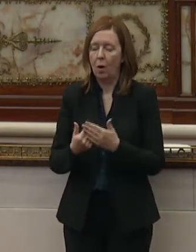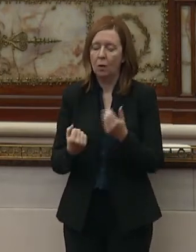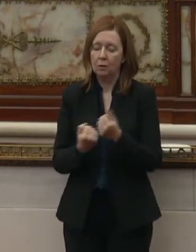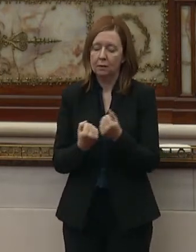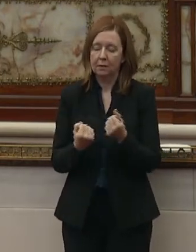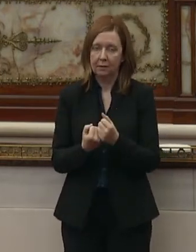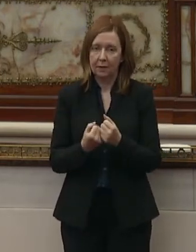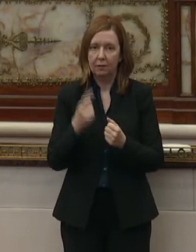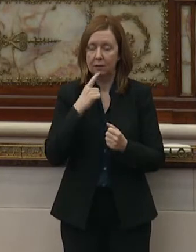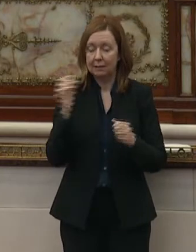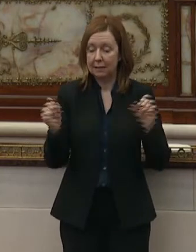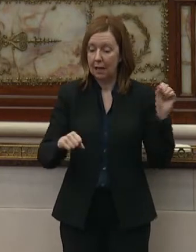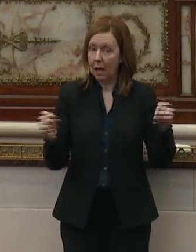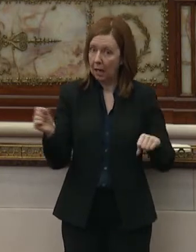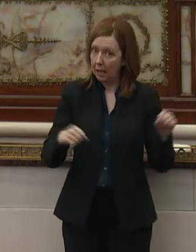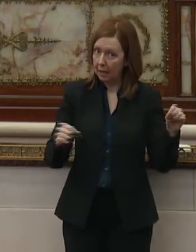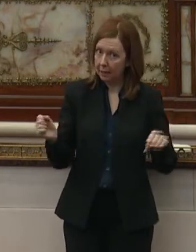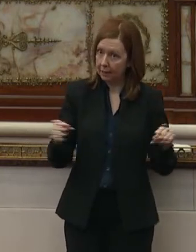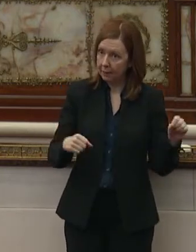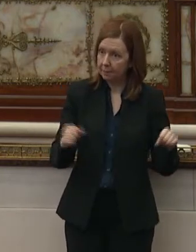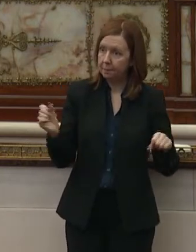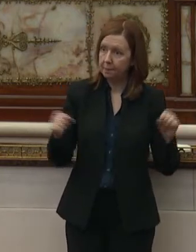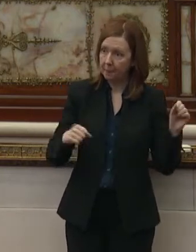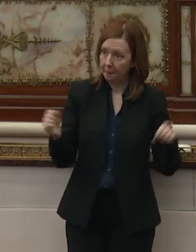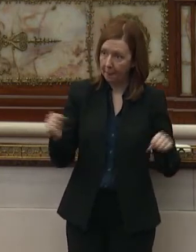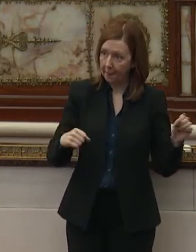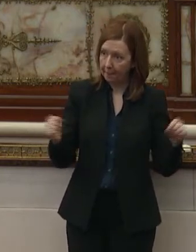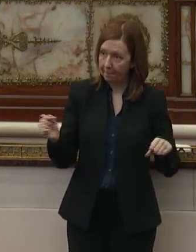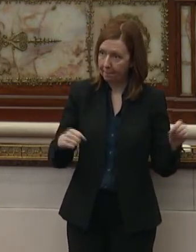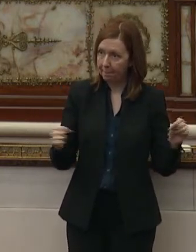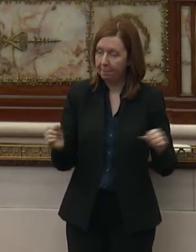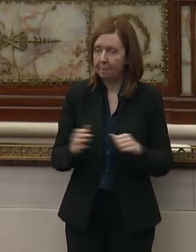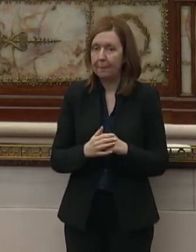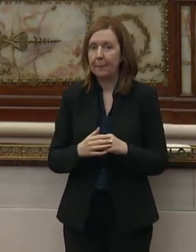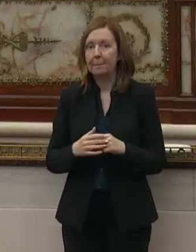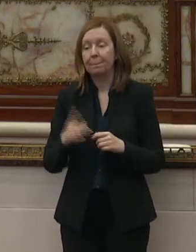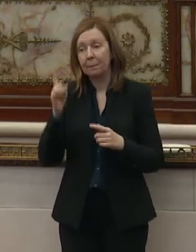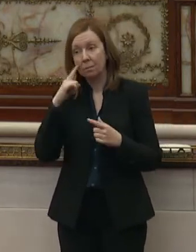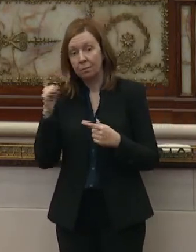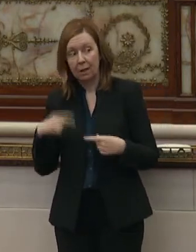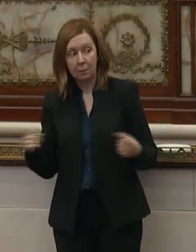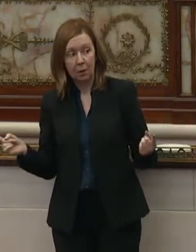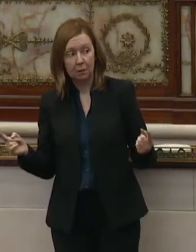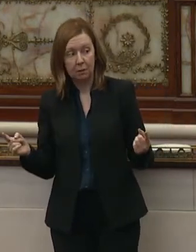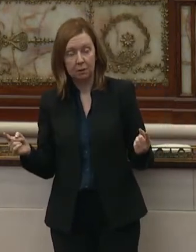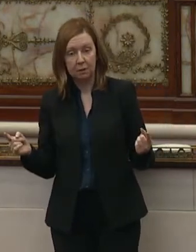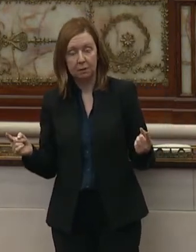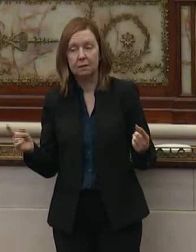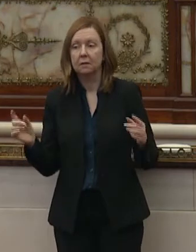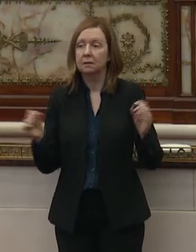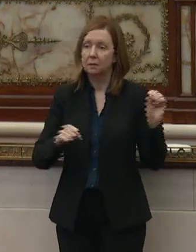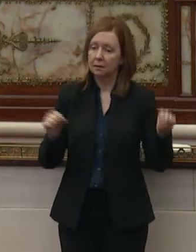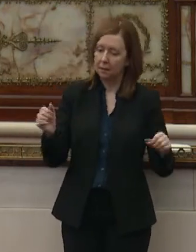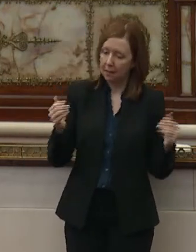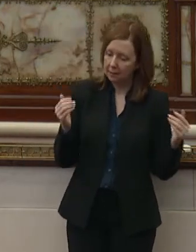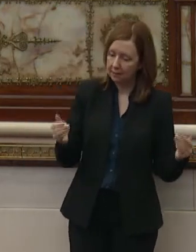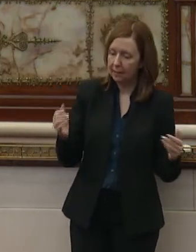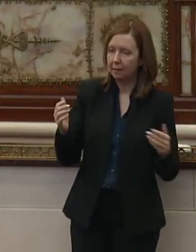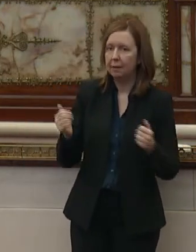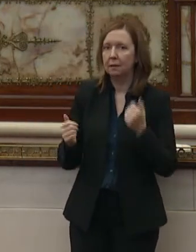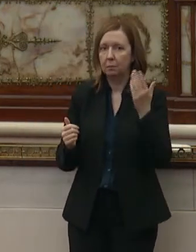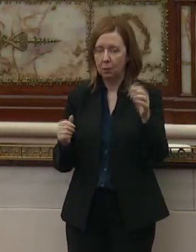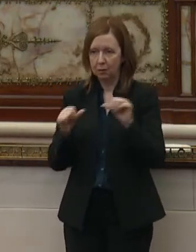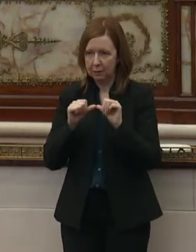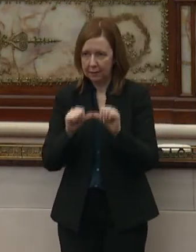in favor of the motion will signify by saying aye. Aye. Aye. Any opposed? Okay, the ayes have it and the motion